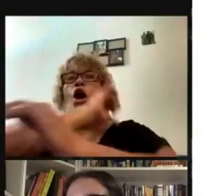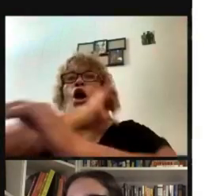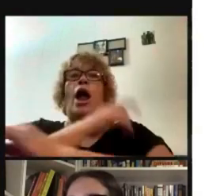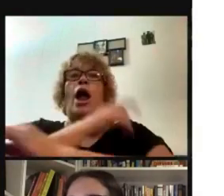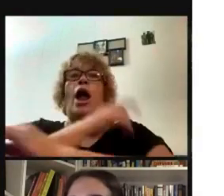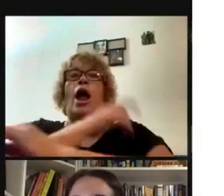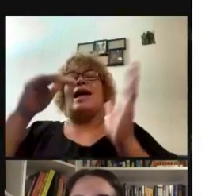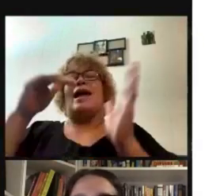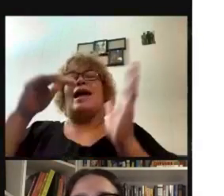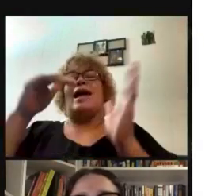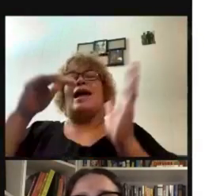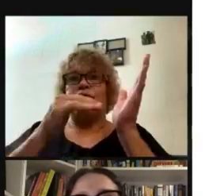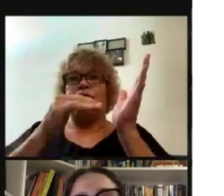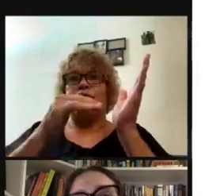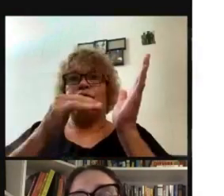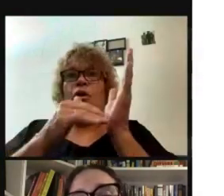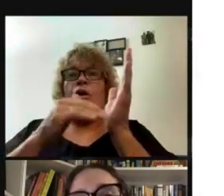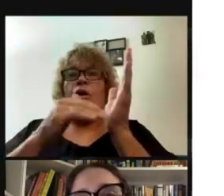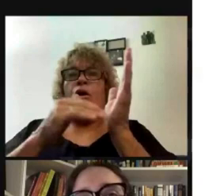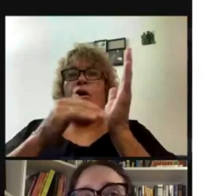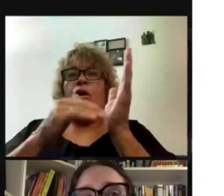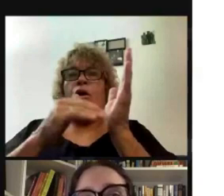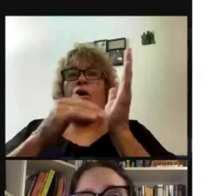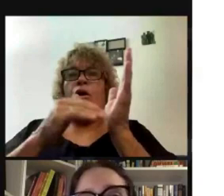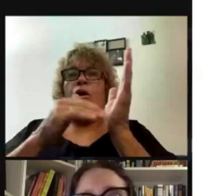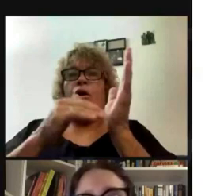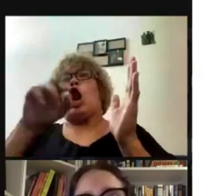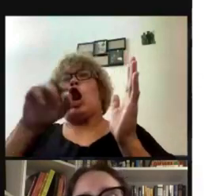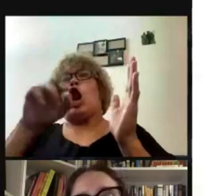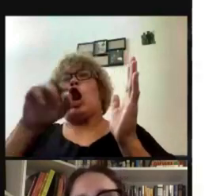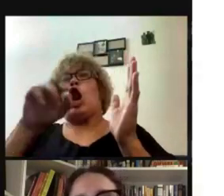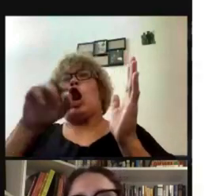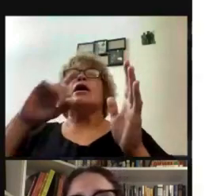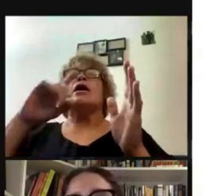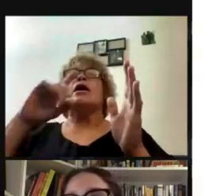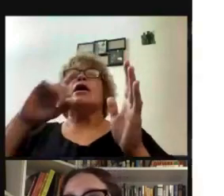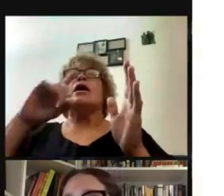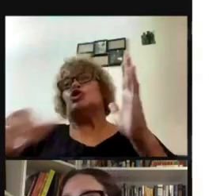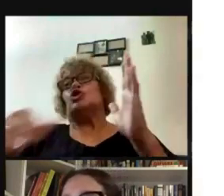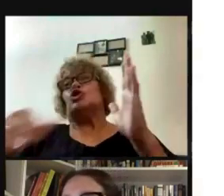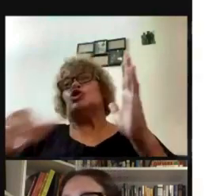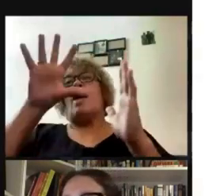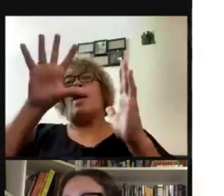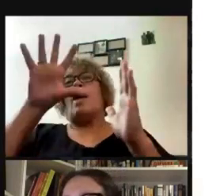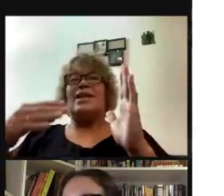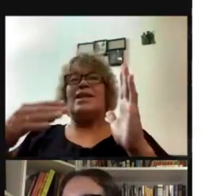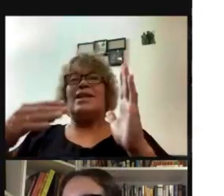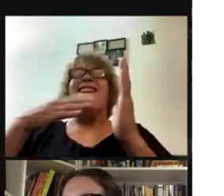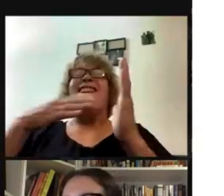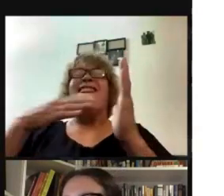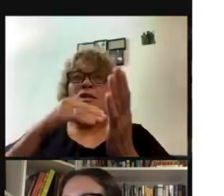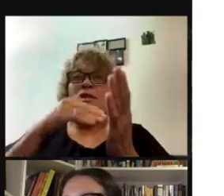doctor, Fred Butler, for $150,000 in damages after she was sterilized